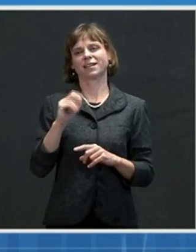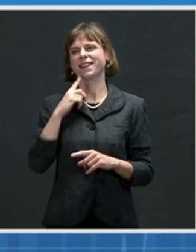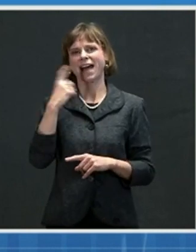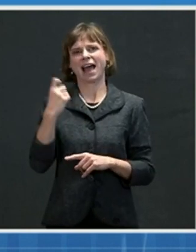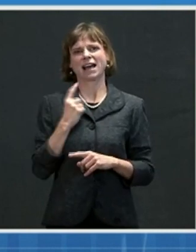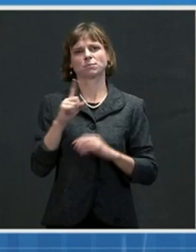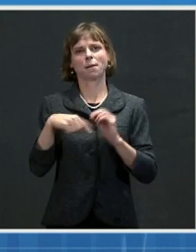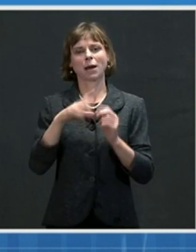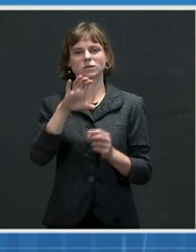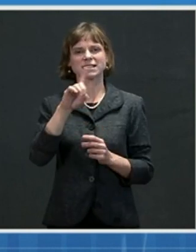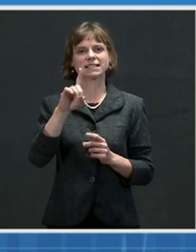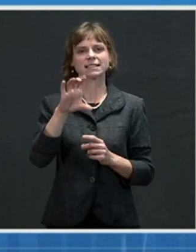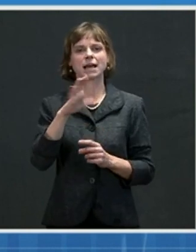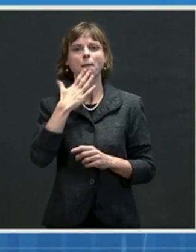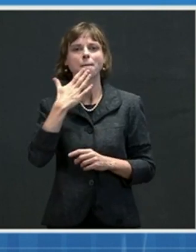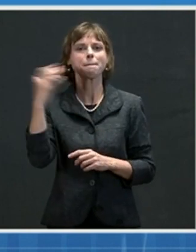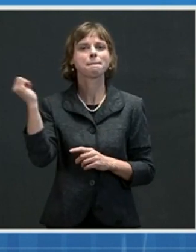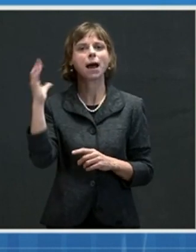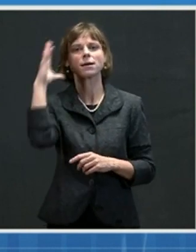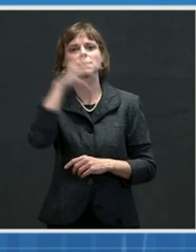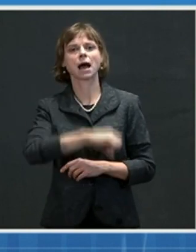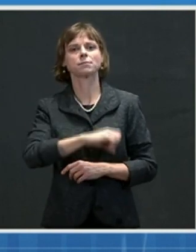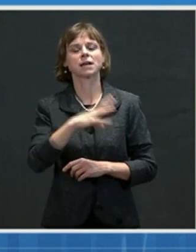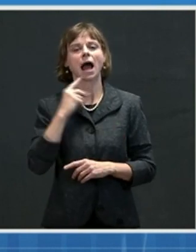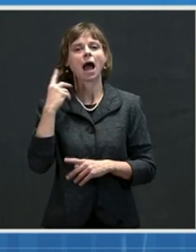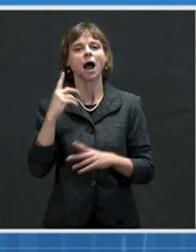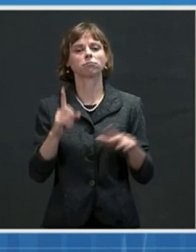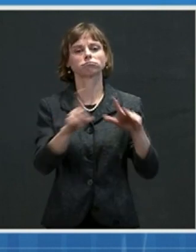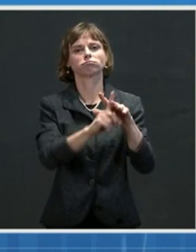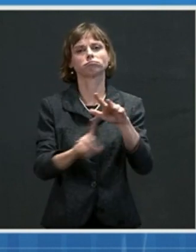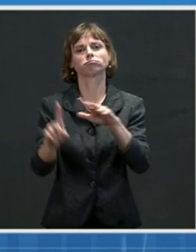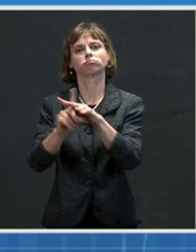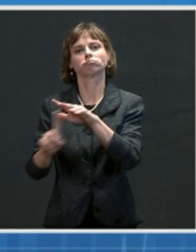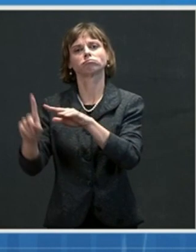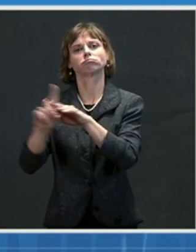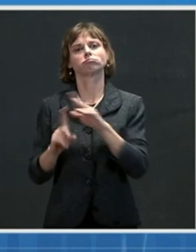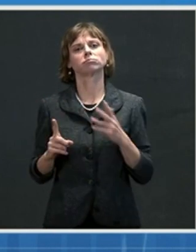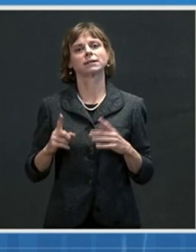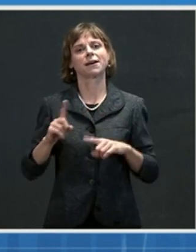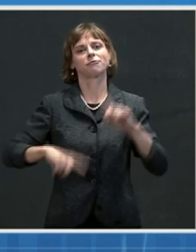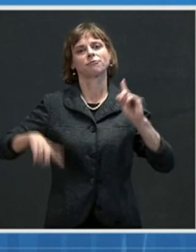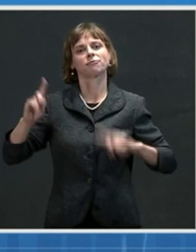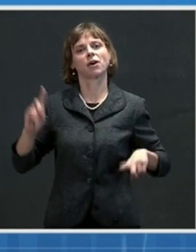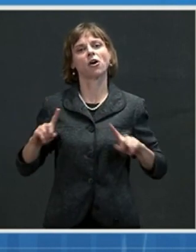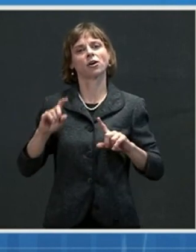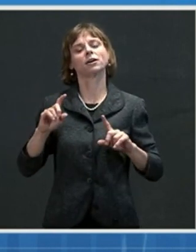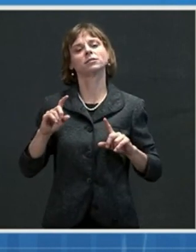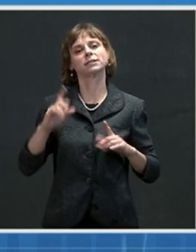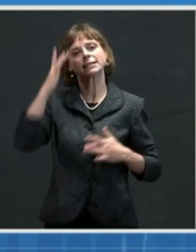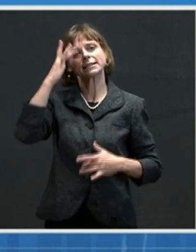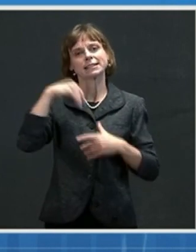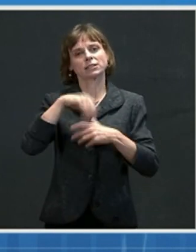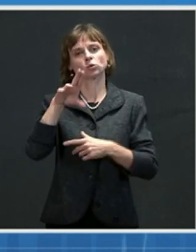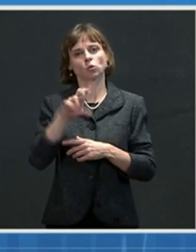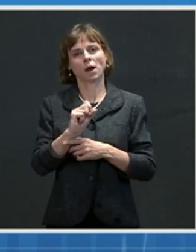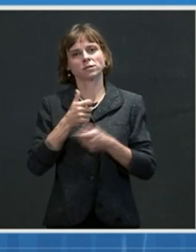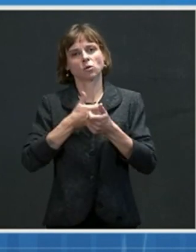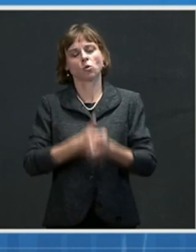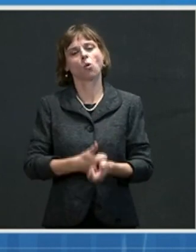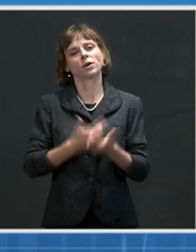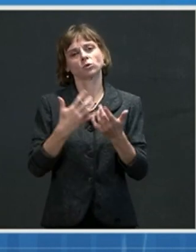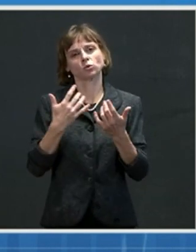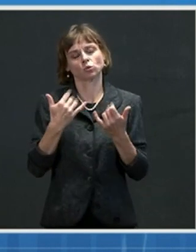CDC's best estimate on the prevalence of variant cases in the United States based on current case data and volume of